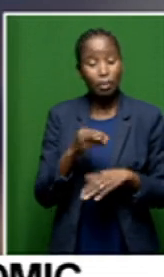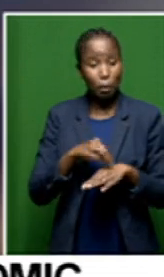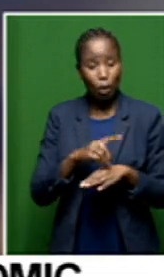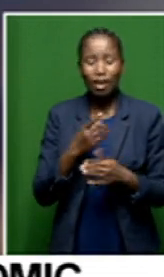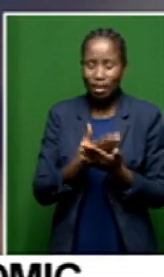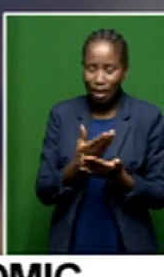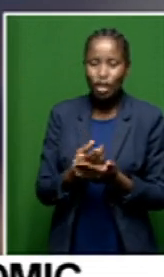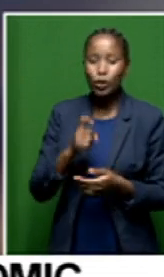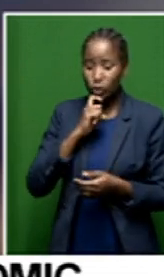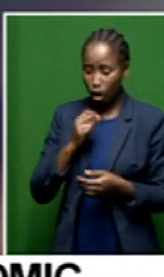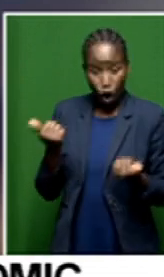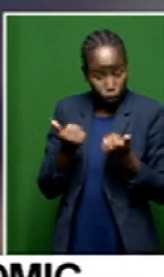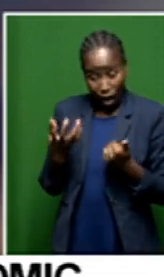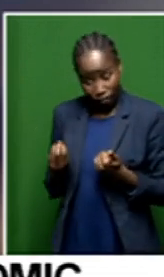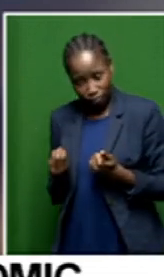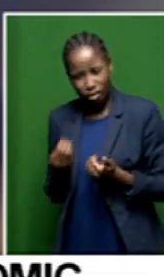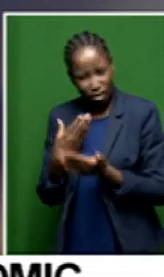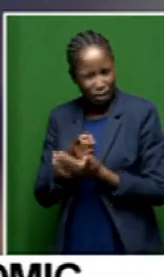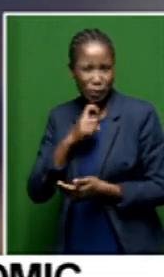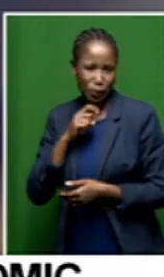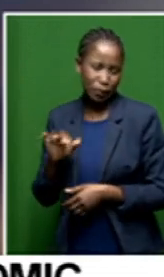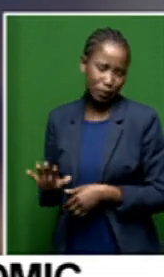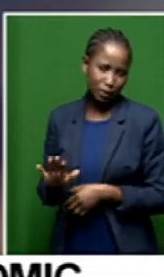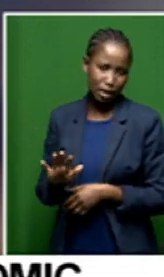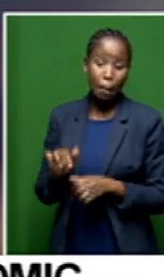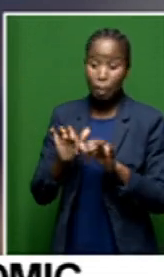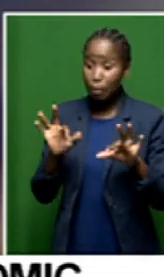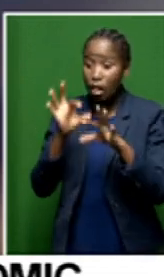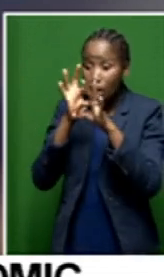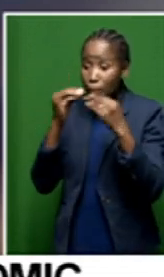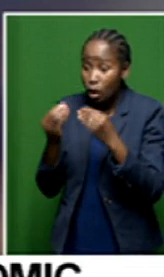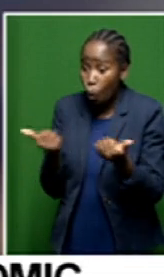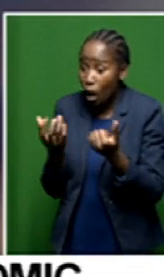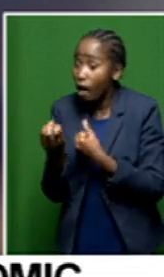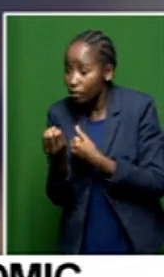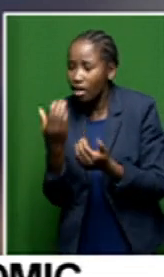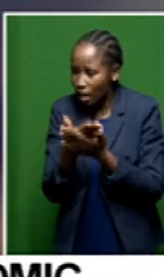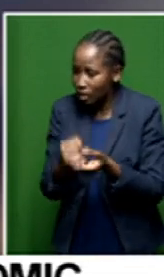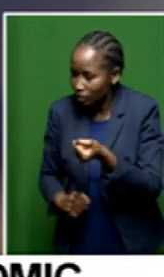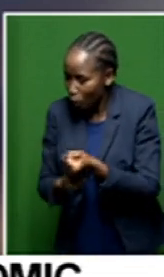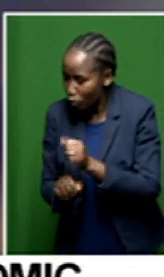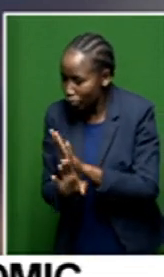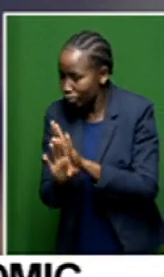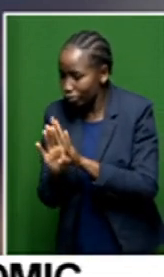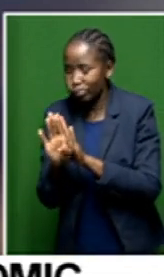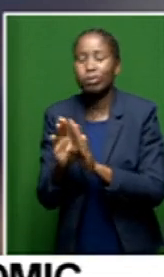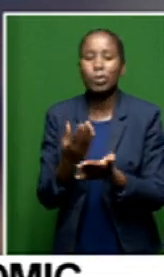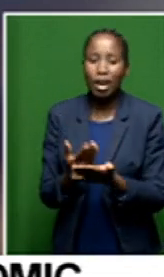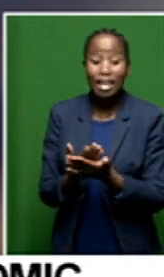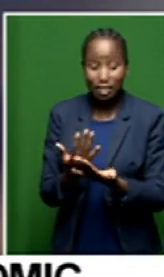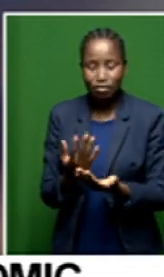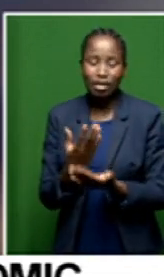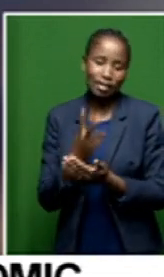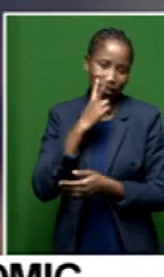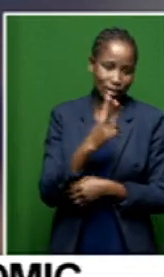what we've already got. Let's use the people who do have those businesses, then bring them on board, give them market discovery, and then you'll see